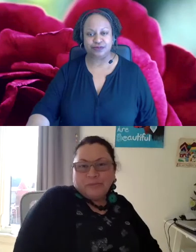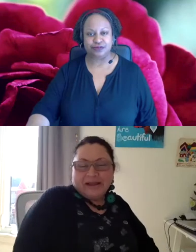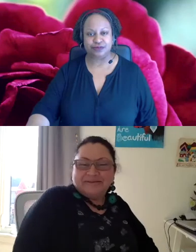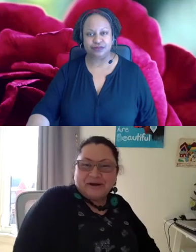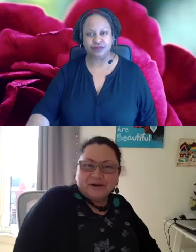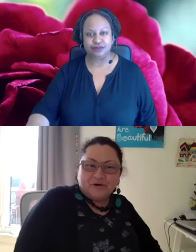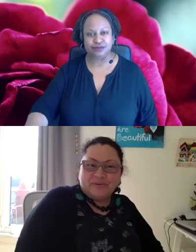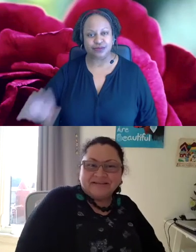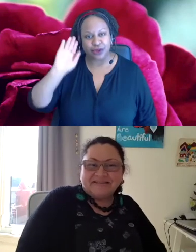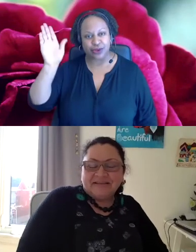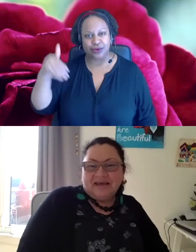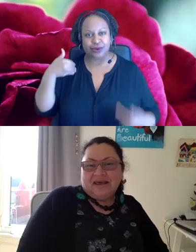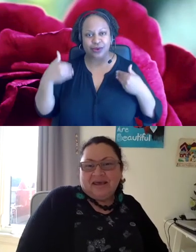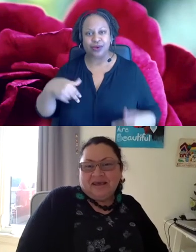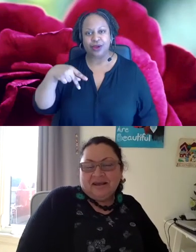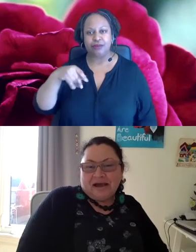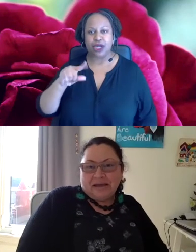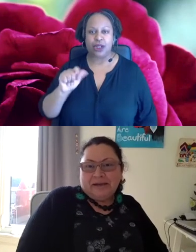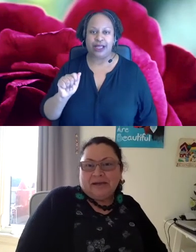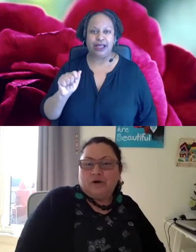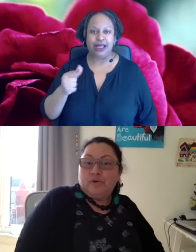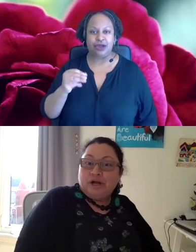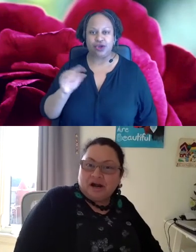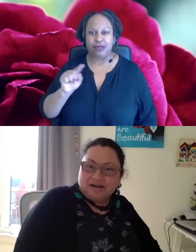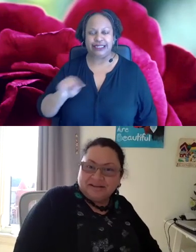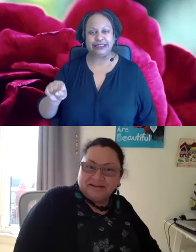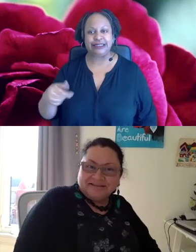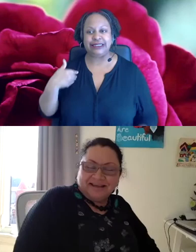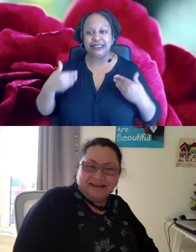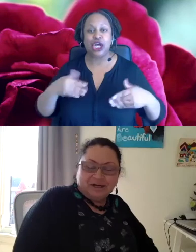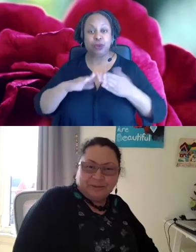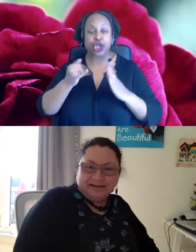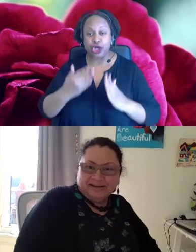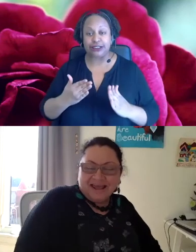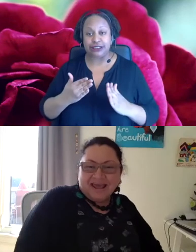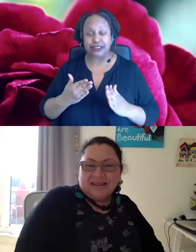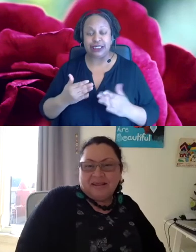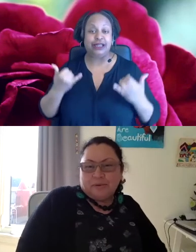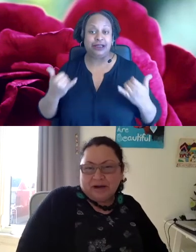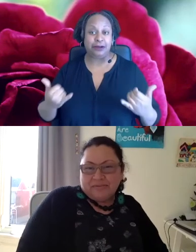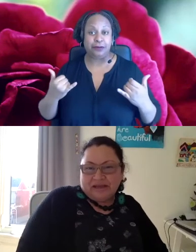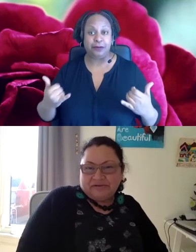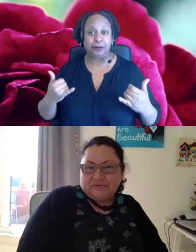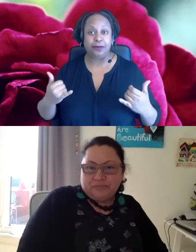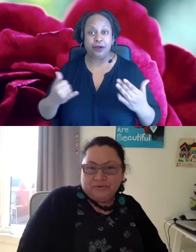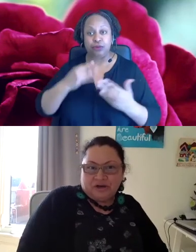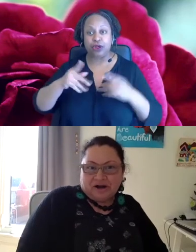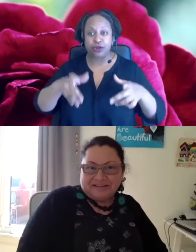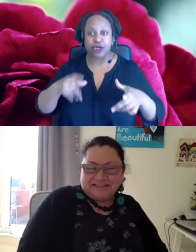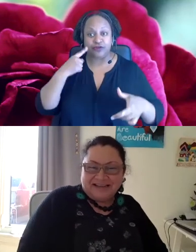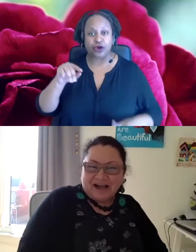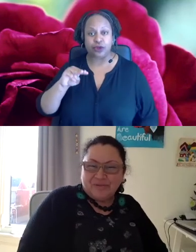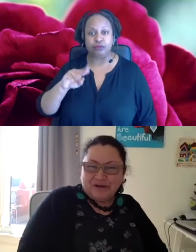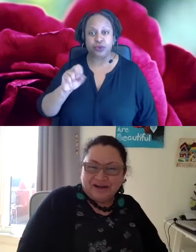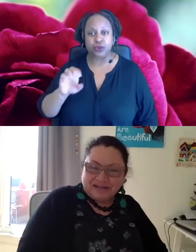Hello, my name is Paola Gomez, and I am a community artist and currently the program director for Muse